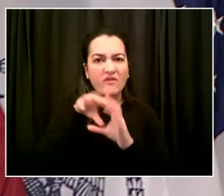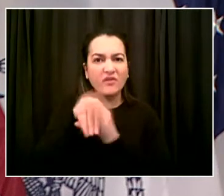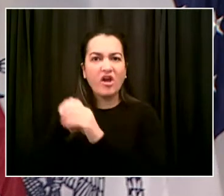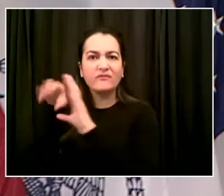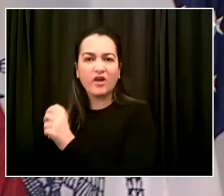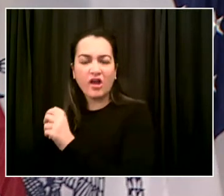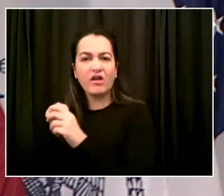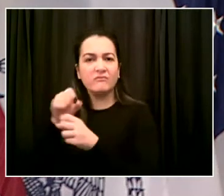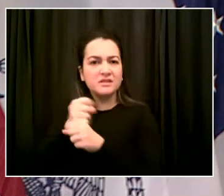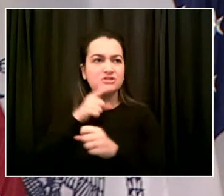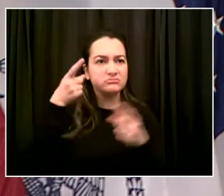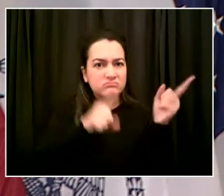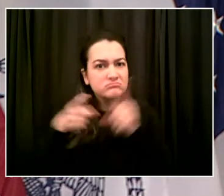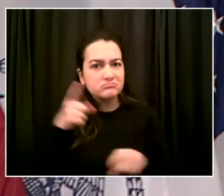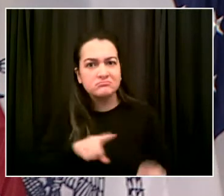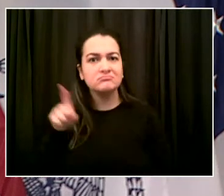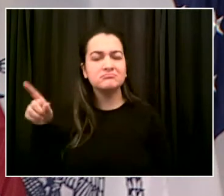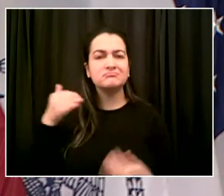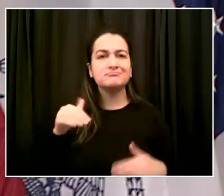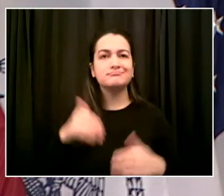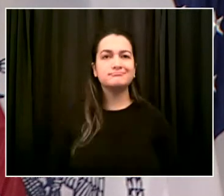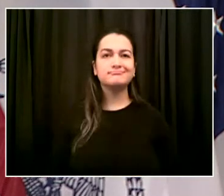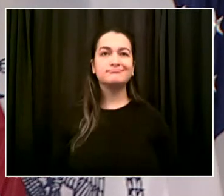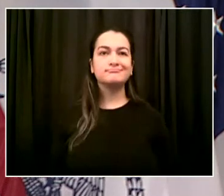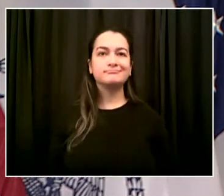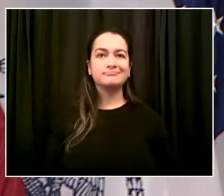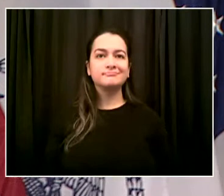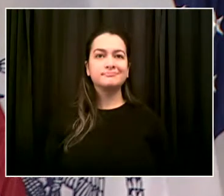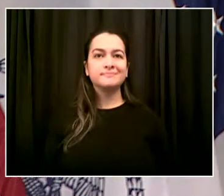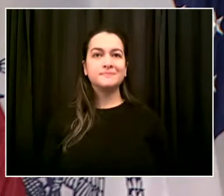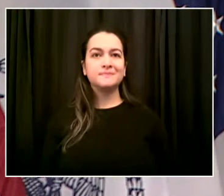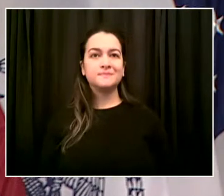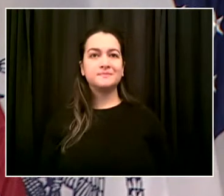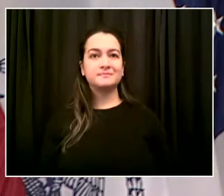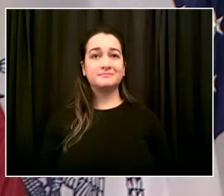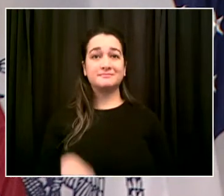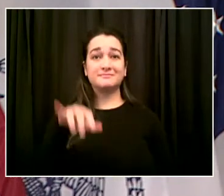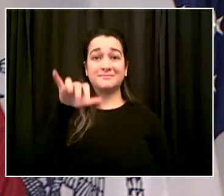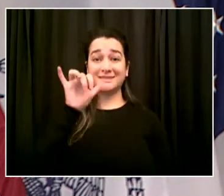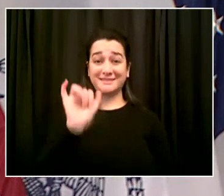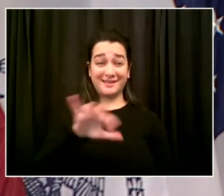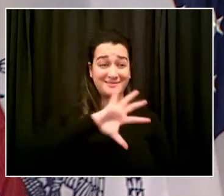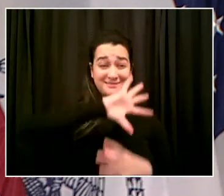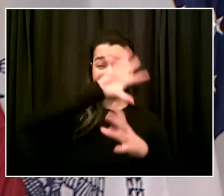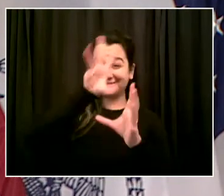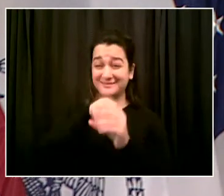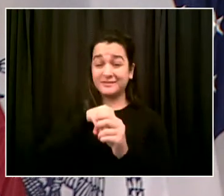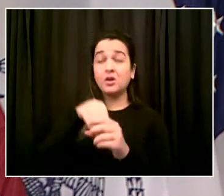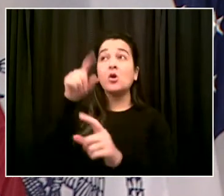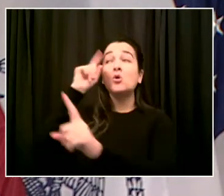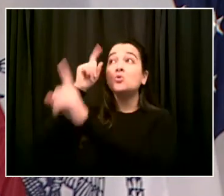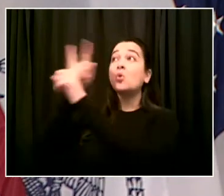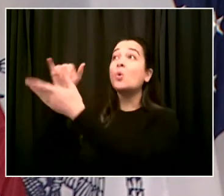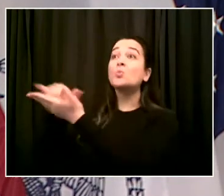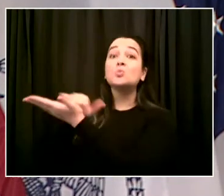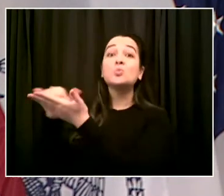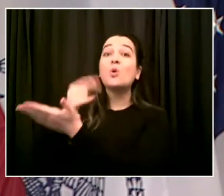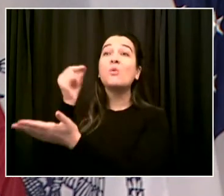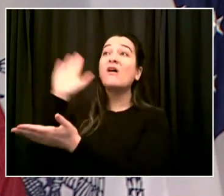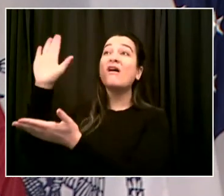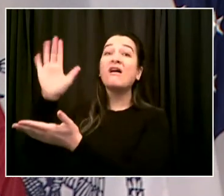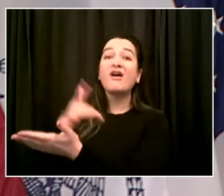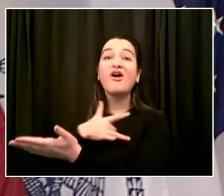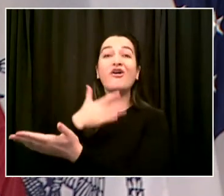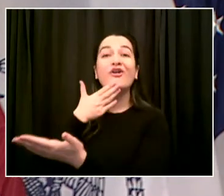resonant with Vision Zero, which is one of the ultimate transformative efforts and disruptive efforts in the best sense of the word, doing things in a